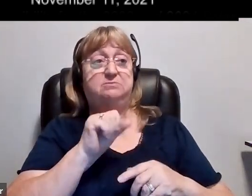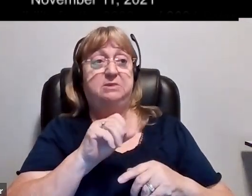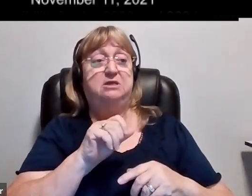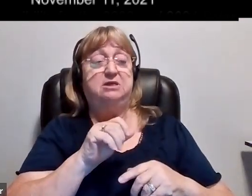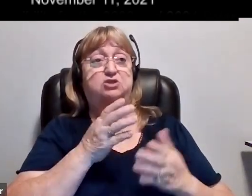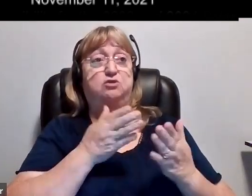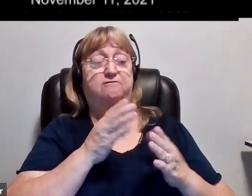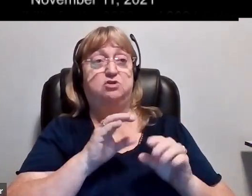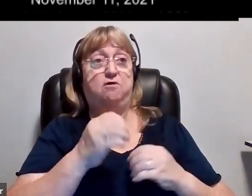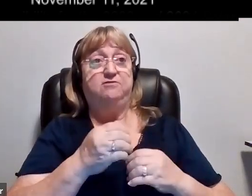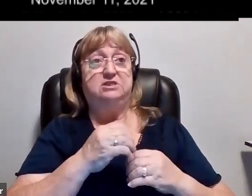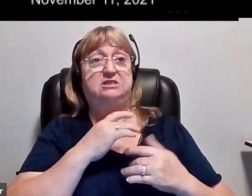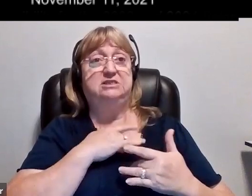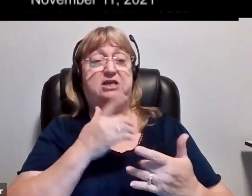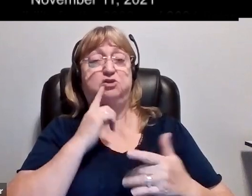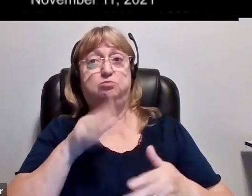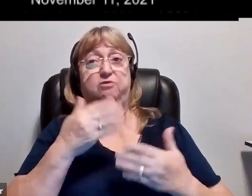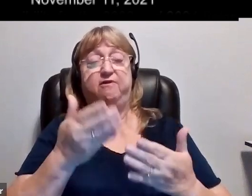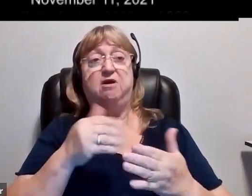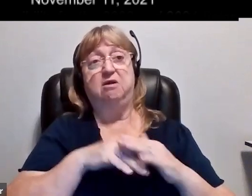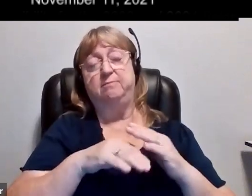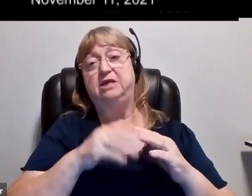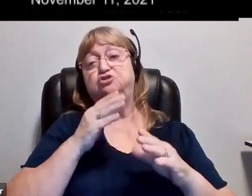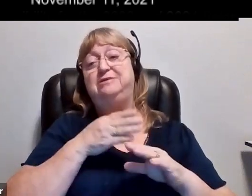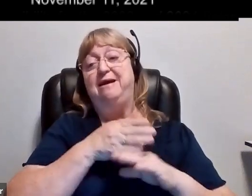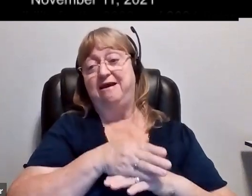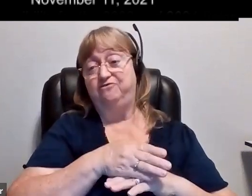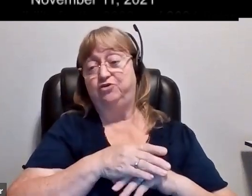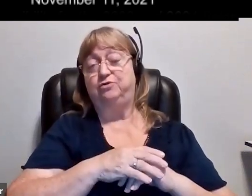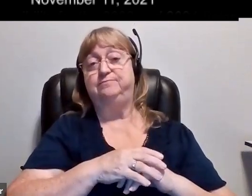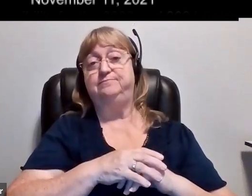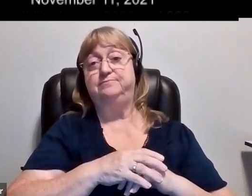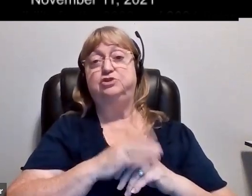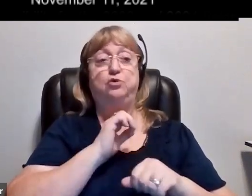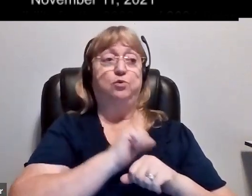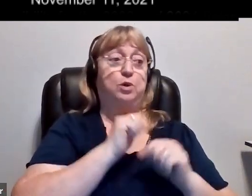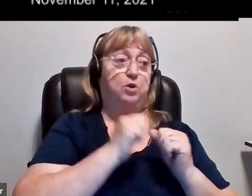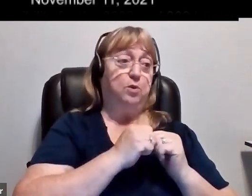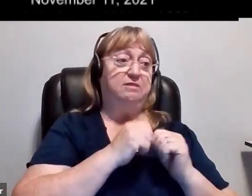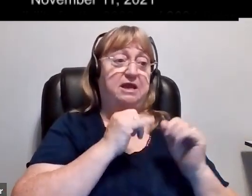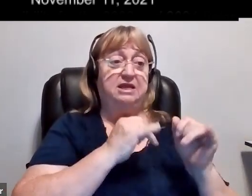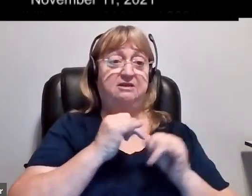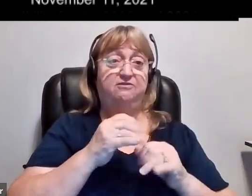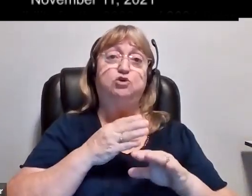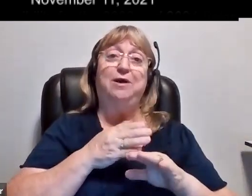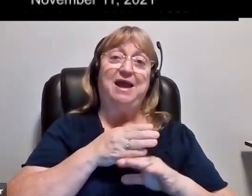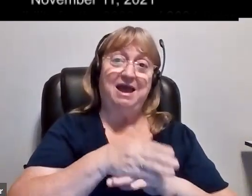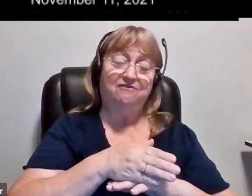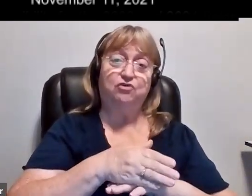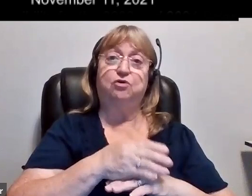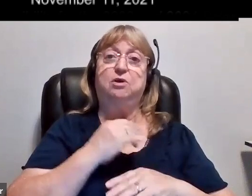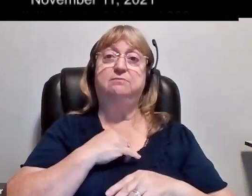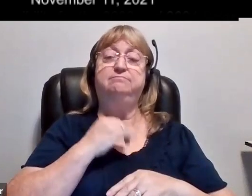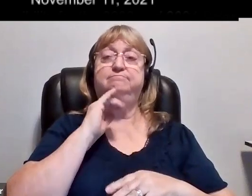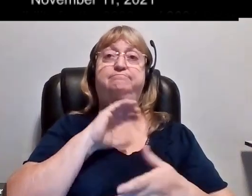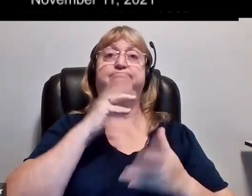campuses tend to primarily provide accommodations after the fact. So they're working with this individual after an inaccessibility has been